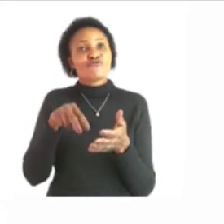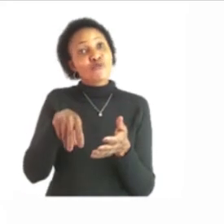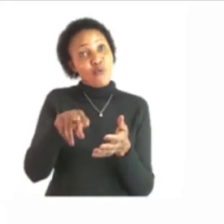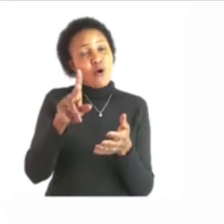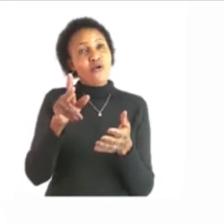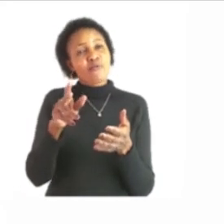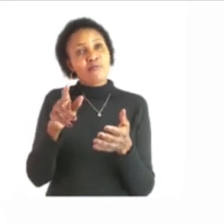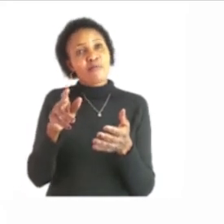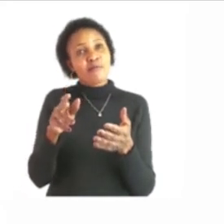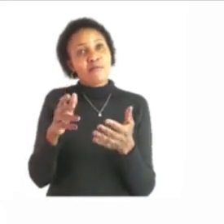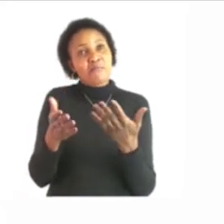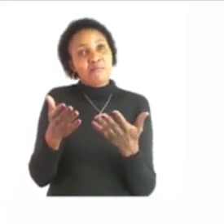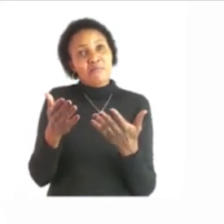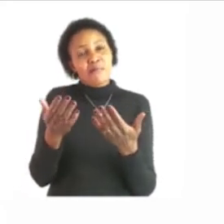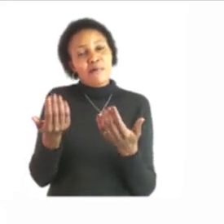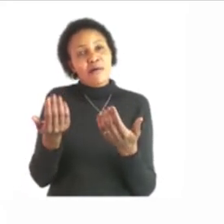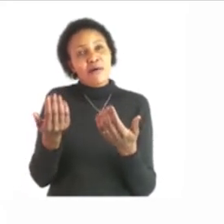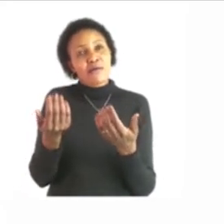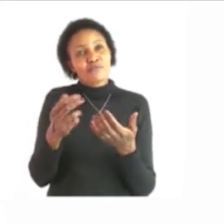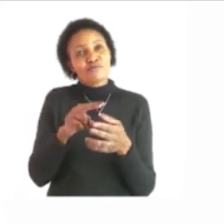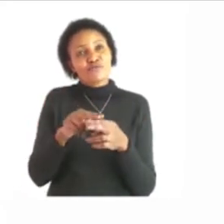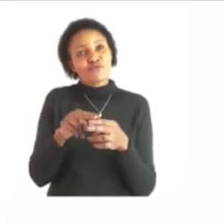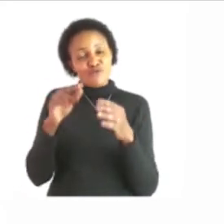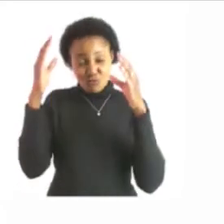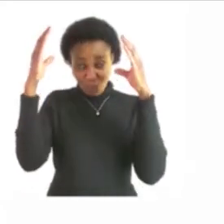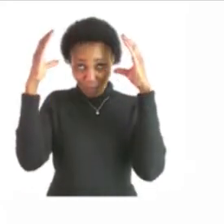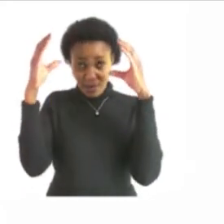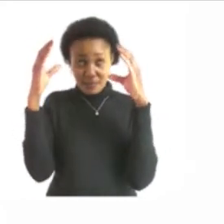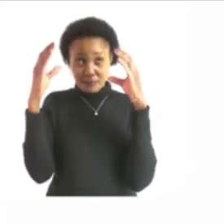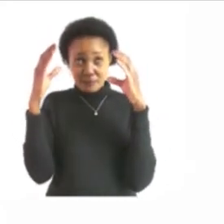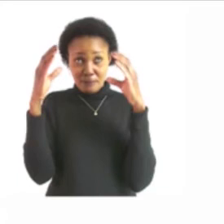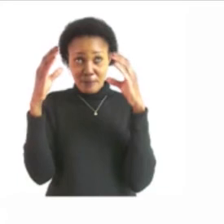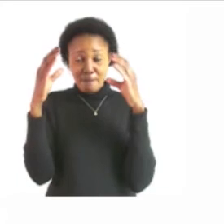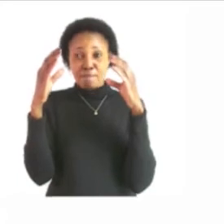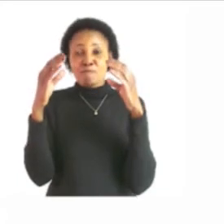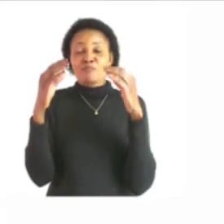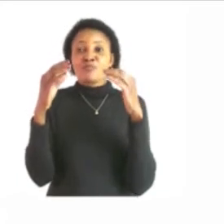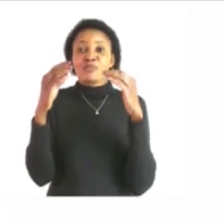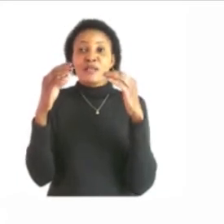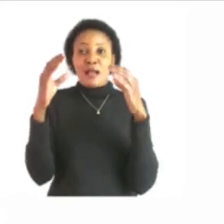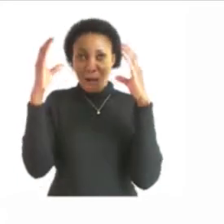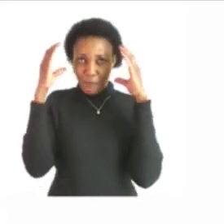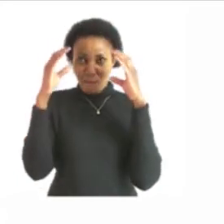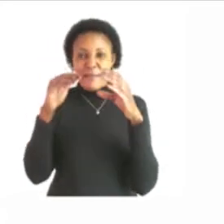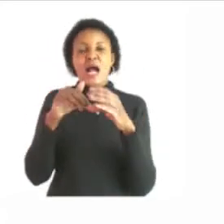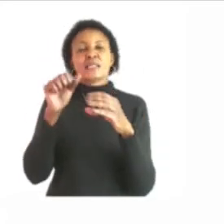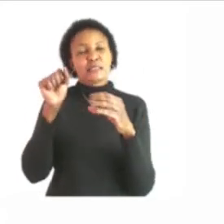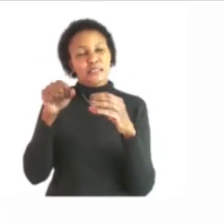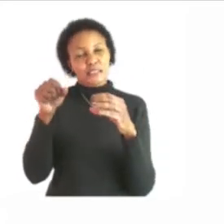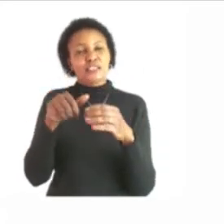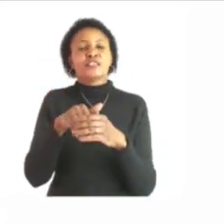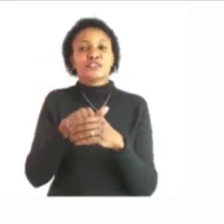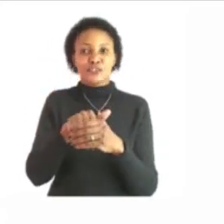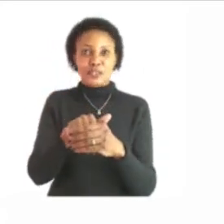what? Some people use the bus. So the bus is also a type of transport. Now